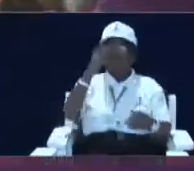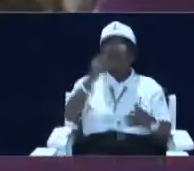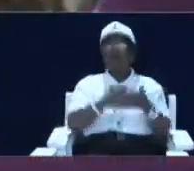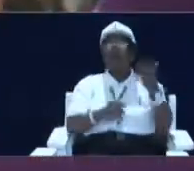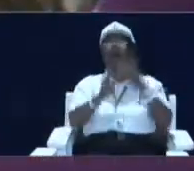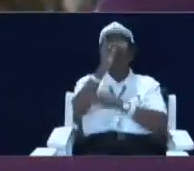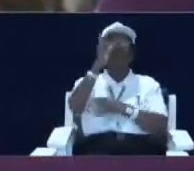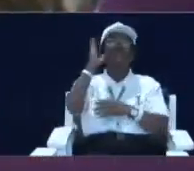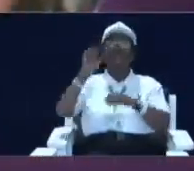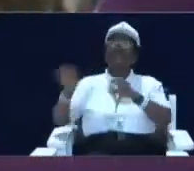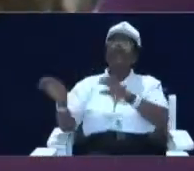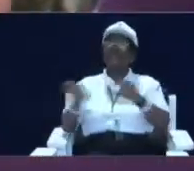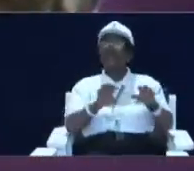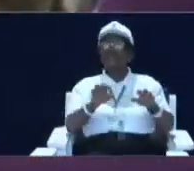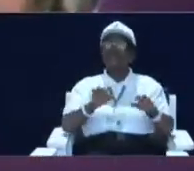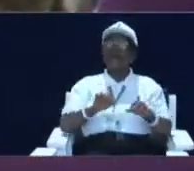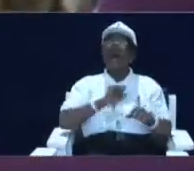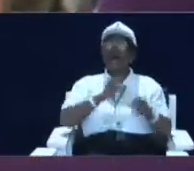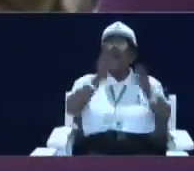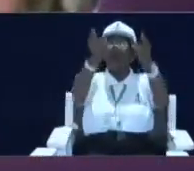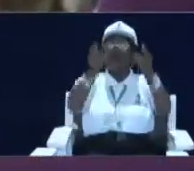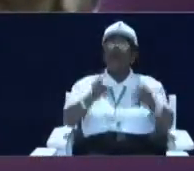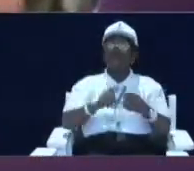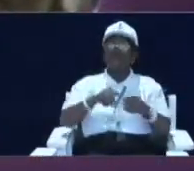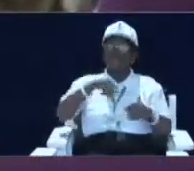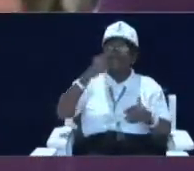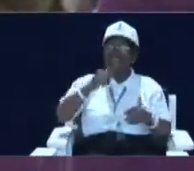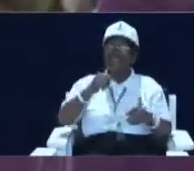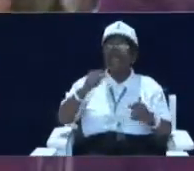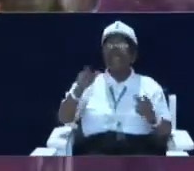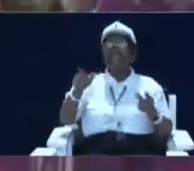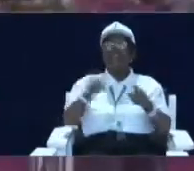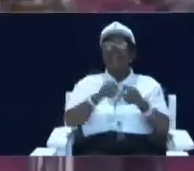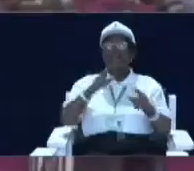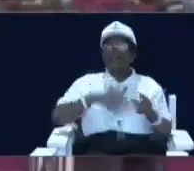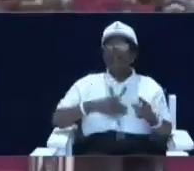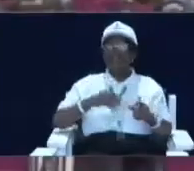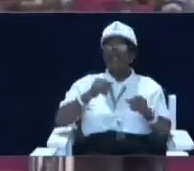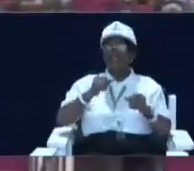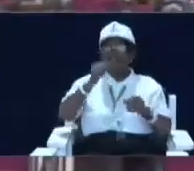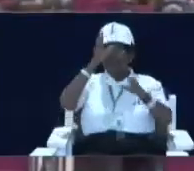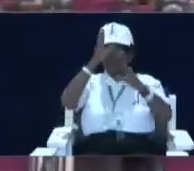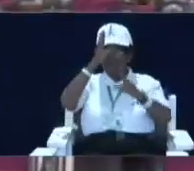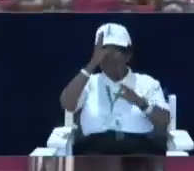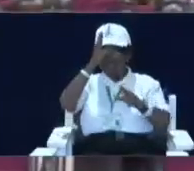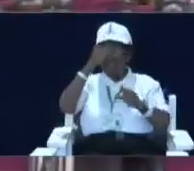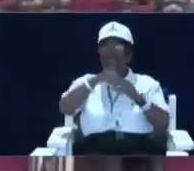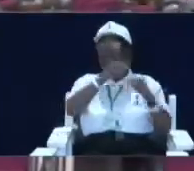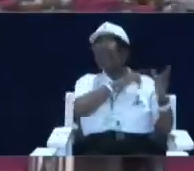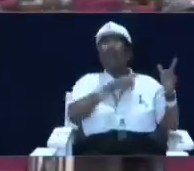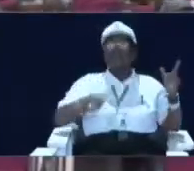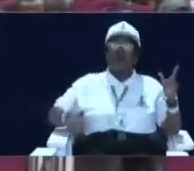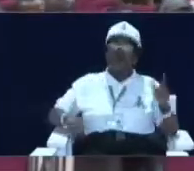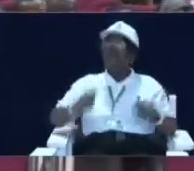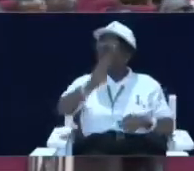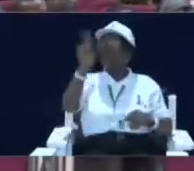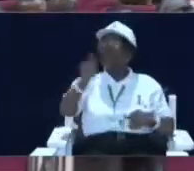So I want to say, like my father in the Lord used to say, you haven't seen anything